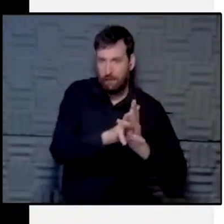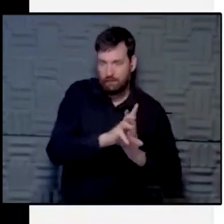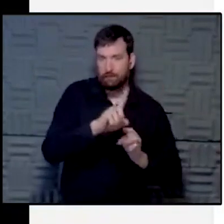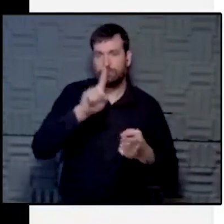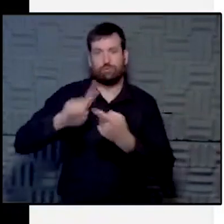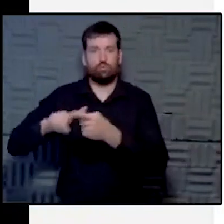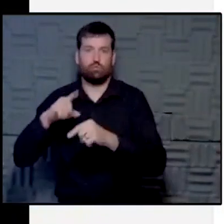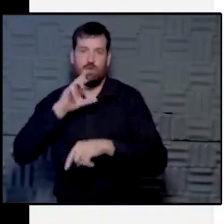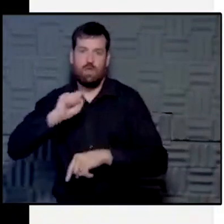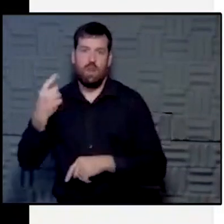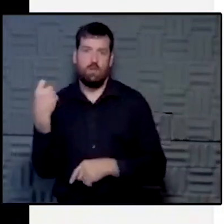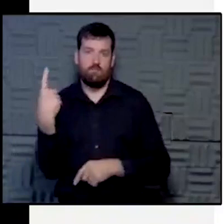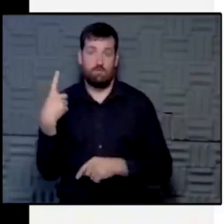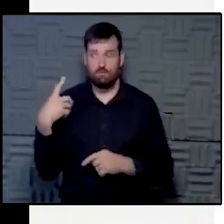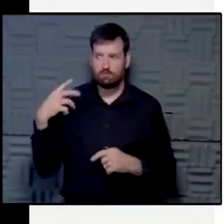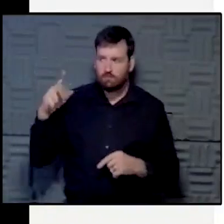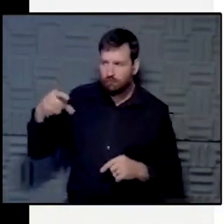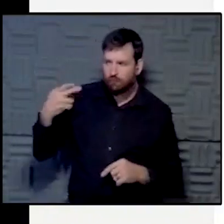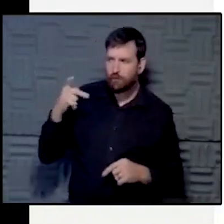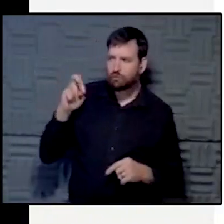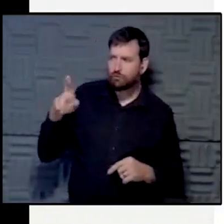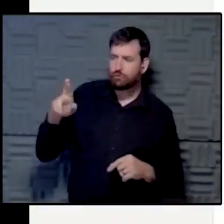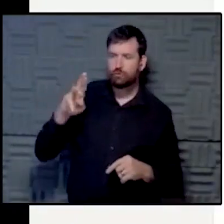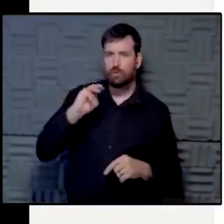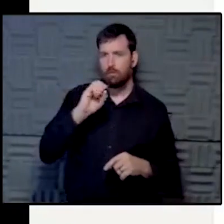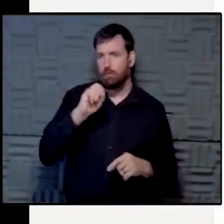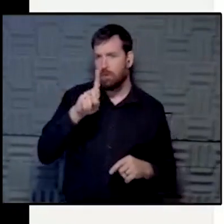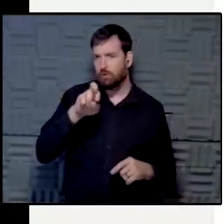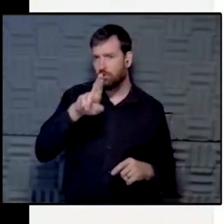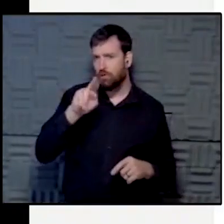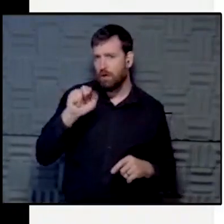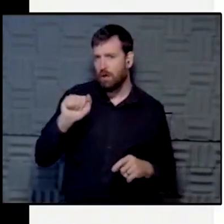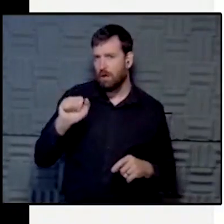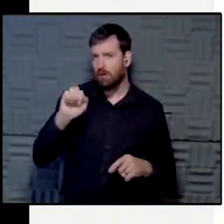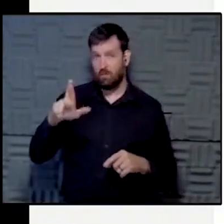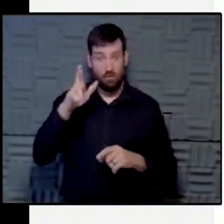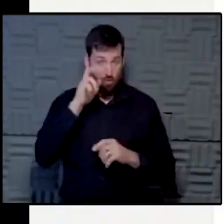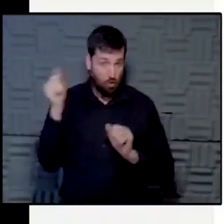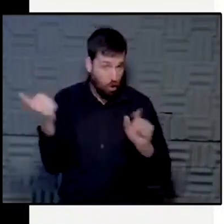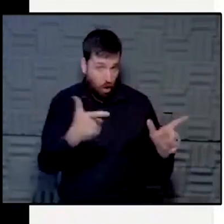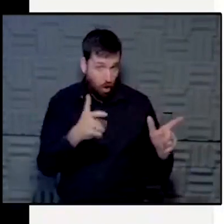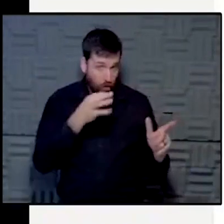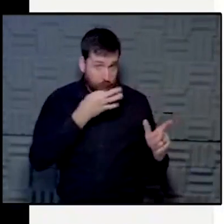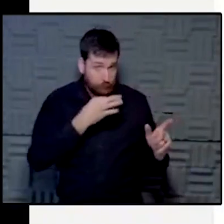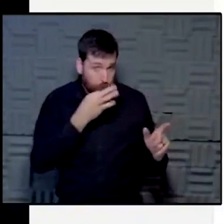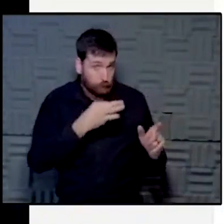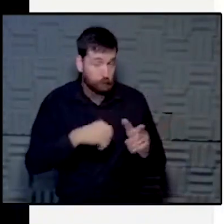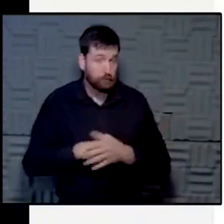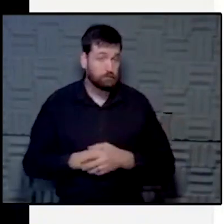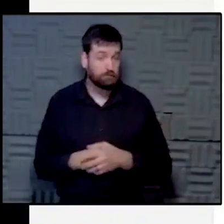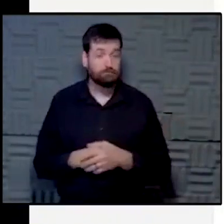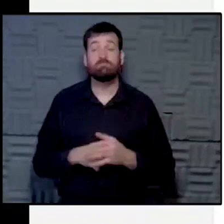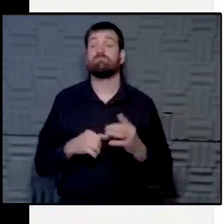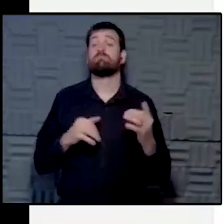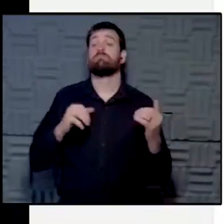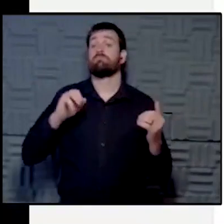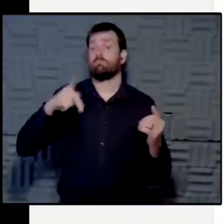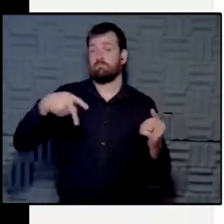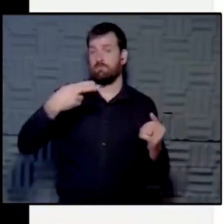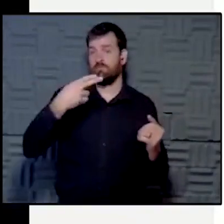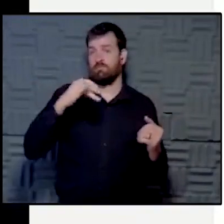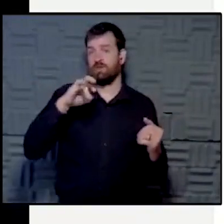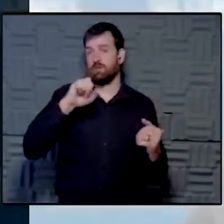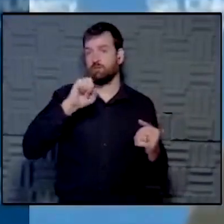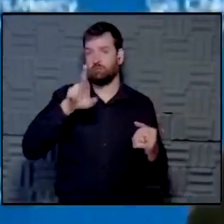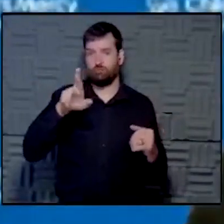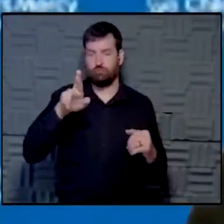now. Sure, Moderna, which vaccine do you think is going to be, are they all going to be available for kids soon enough? Pfizer is going to